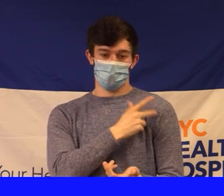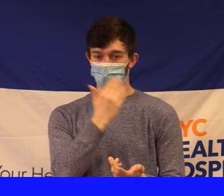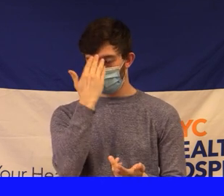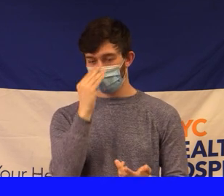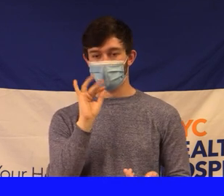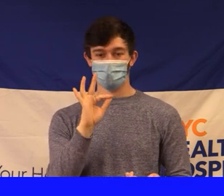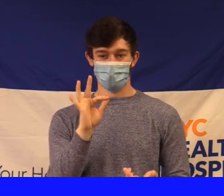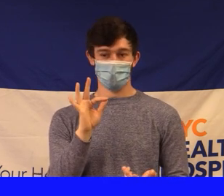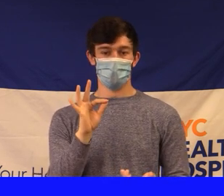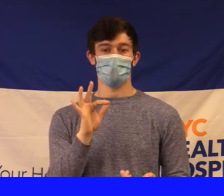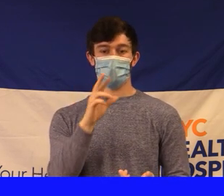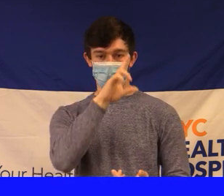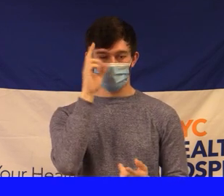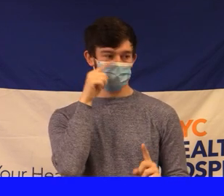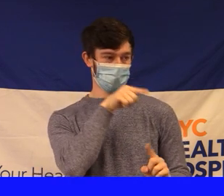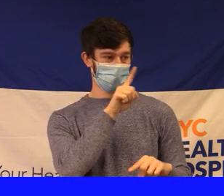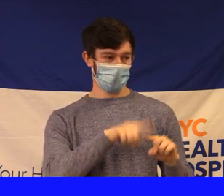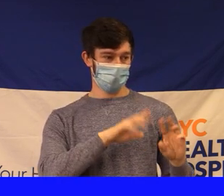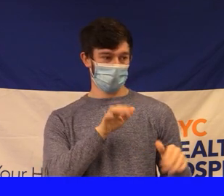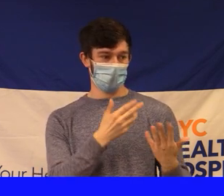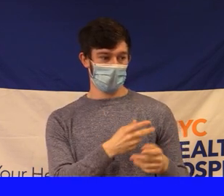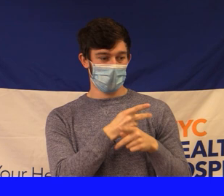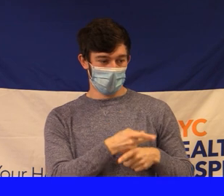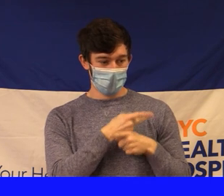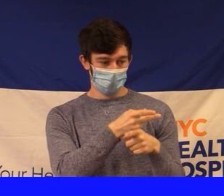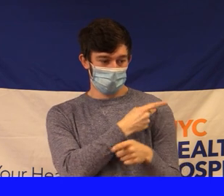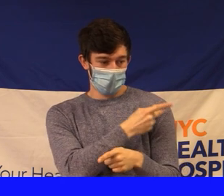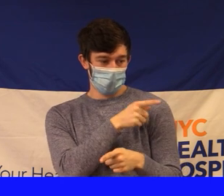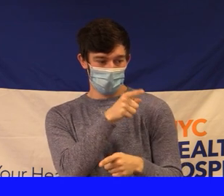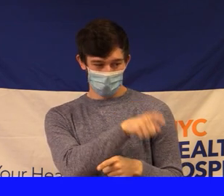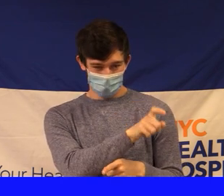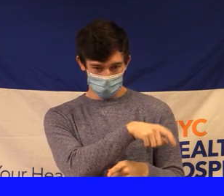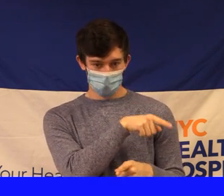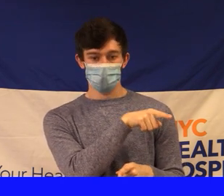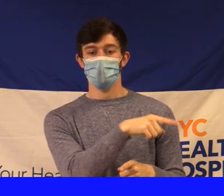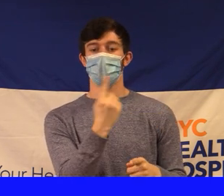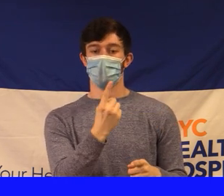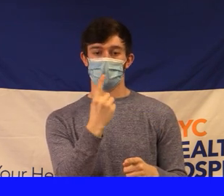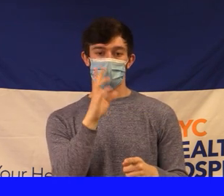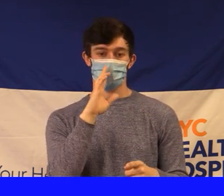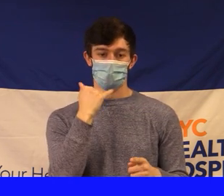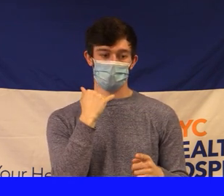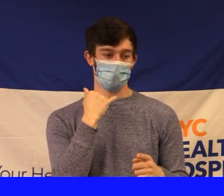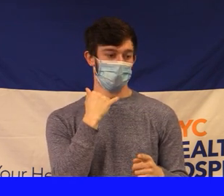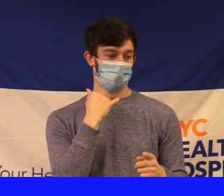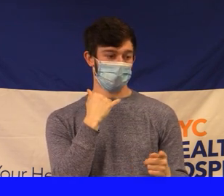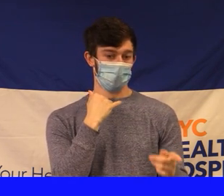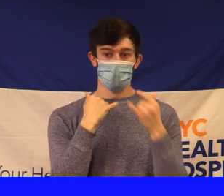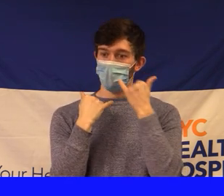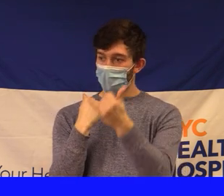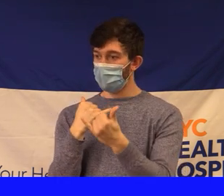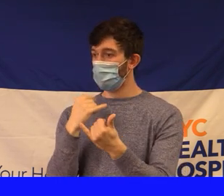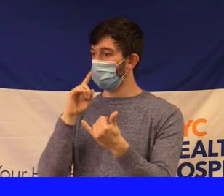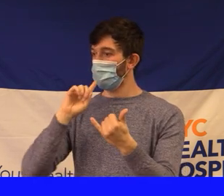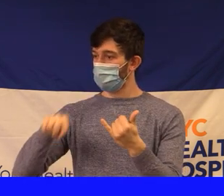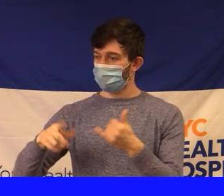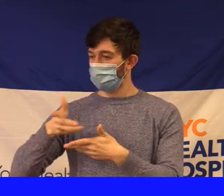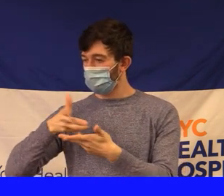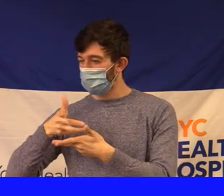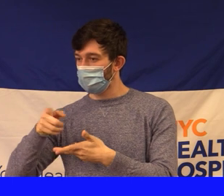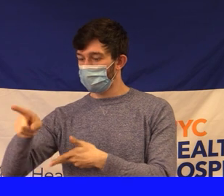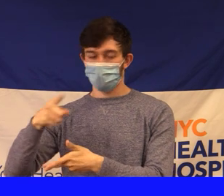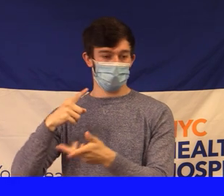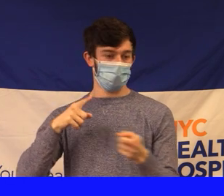need a higher level of care than they can provide at one of their facilities, someone will answer the phone and they can quickly move to another health and hospitals